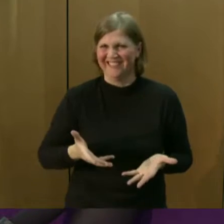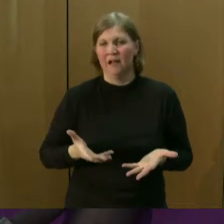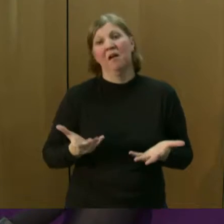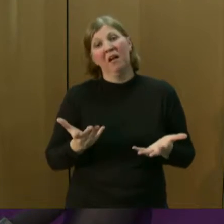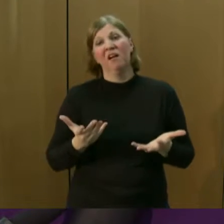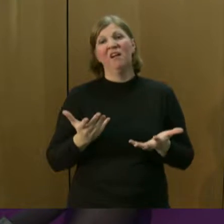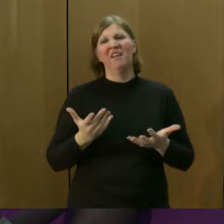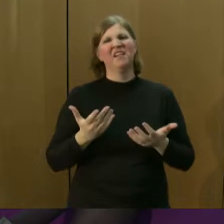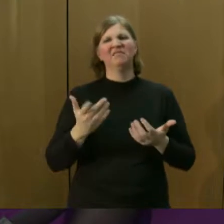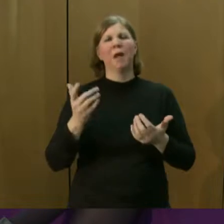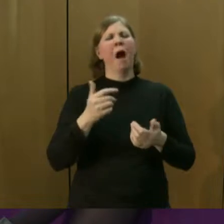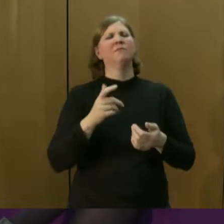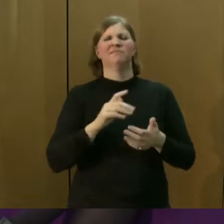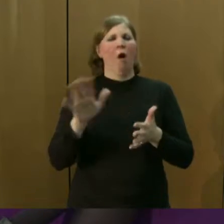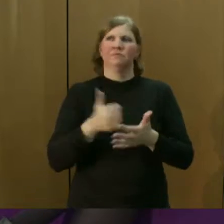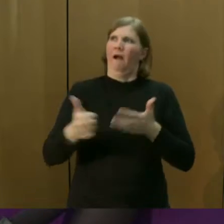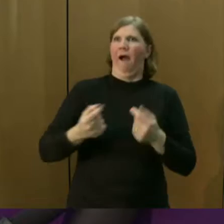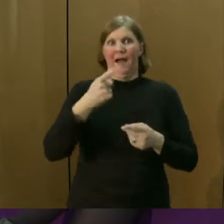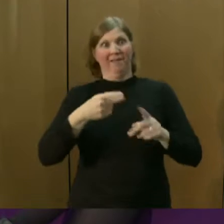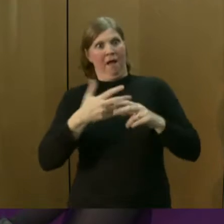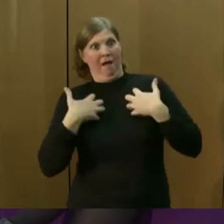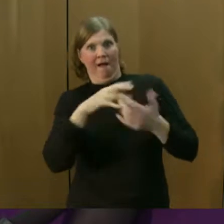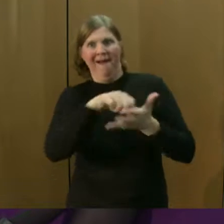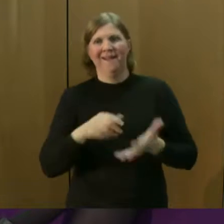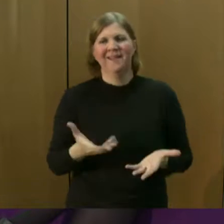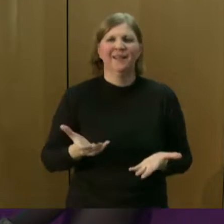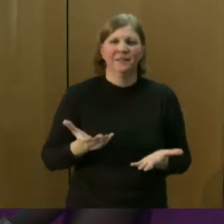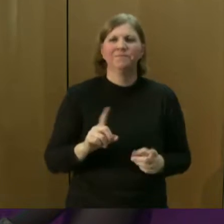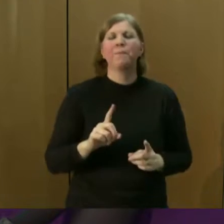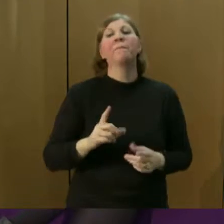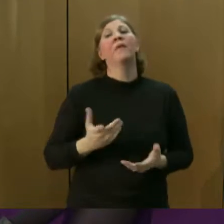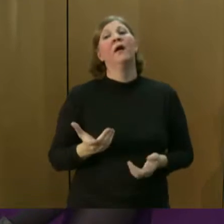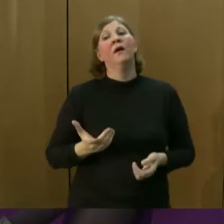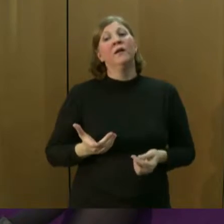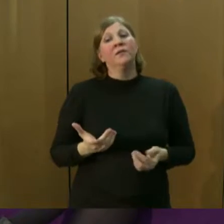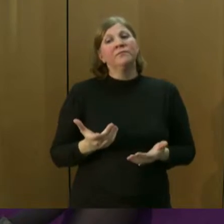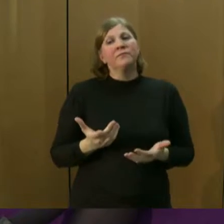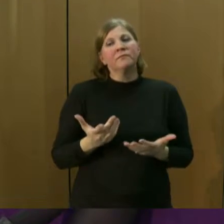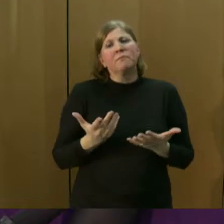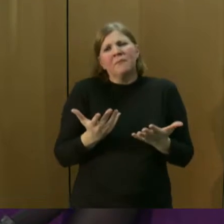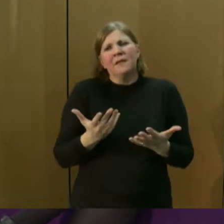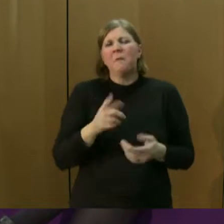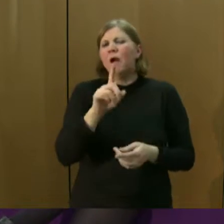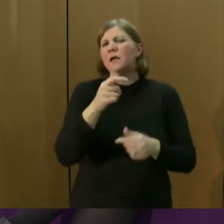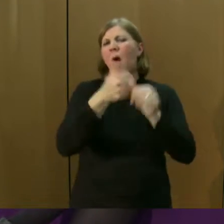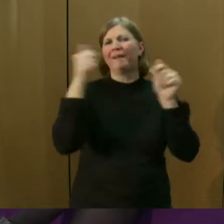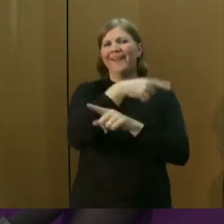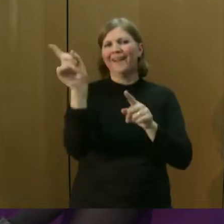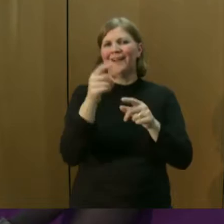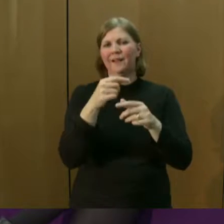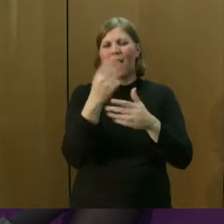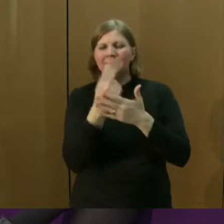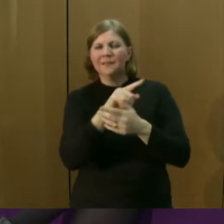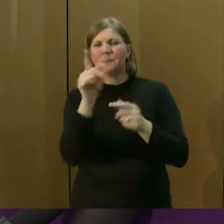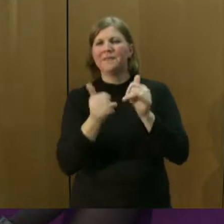can't second guess what they're going to want. I think the worst mistake that sometimes companies and artists make is to look at the